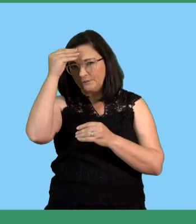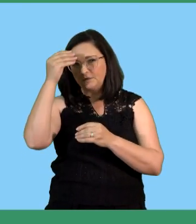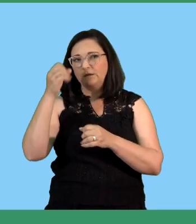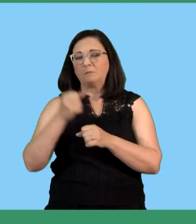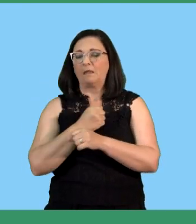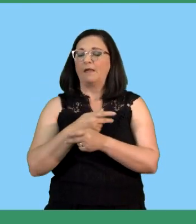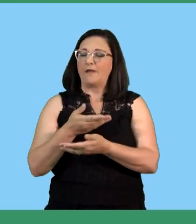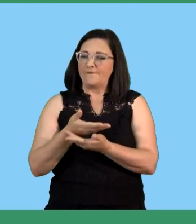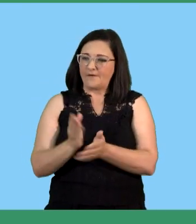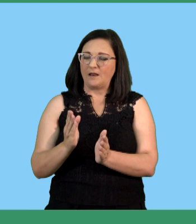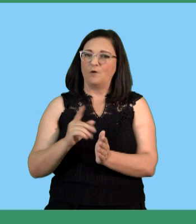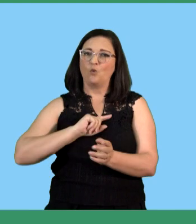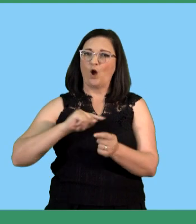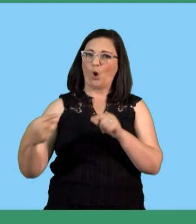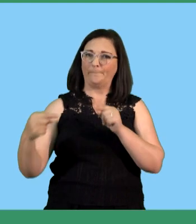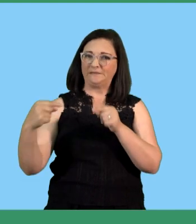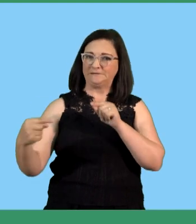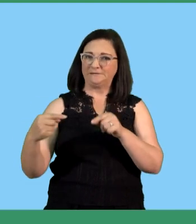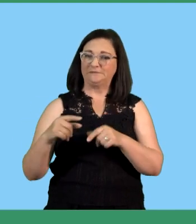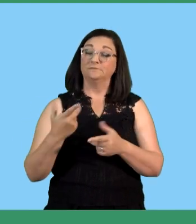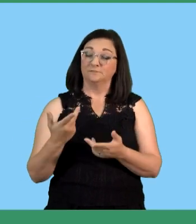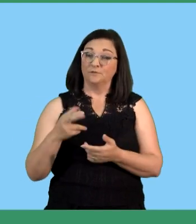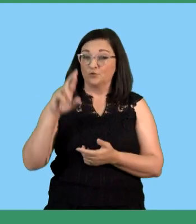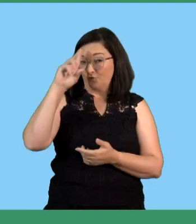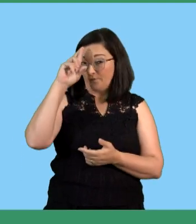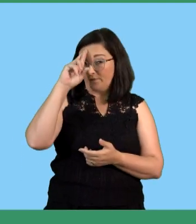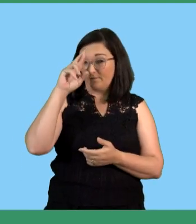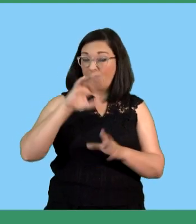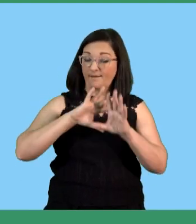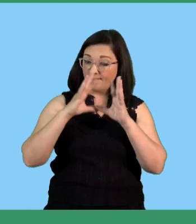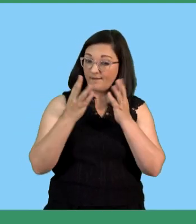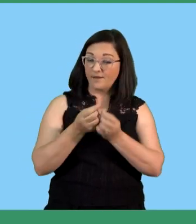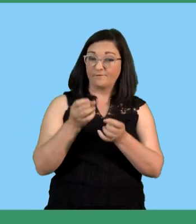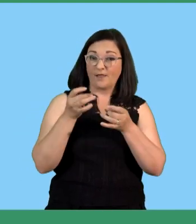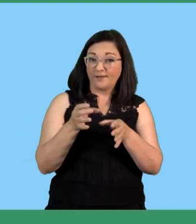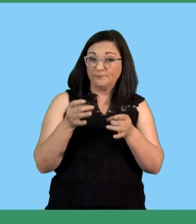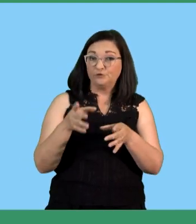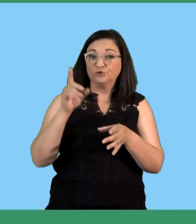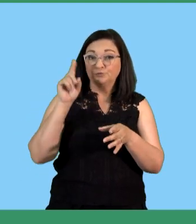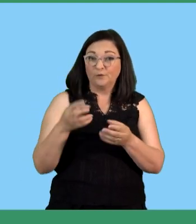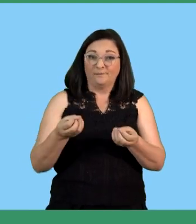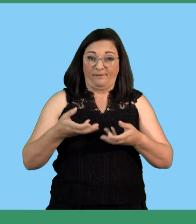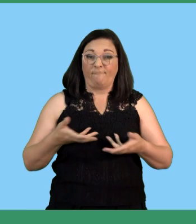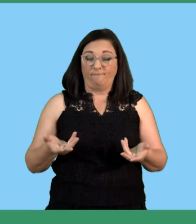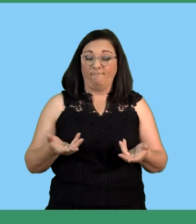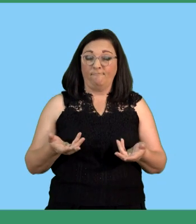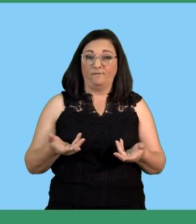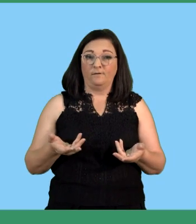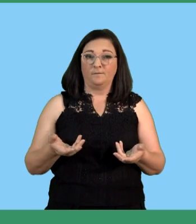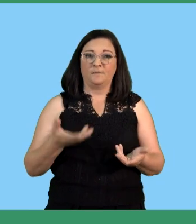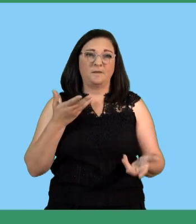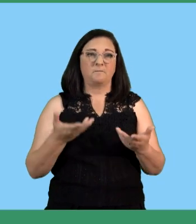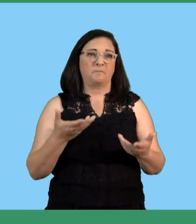become available to the competitors, because remember here, we have to include all the information, be it the ingredients as well that we